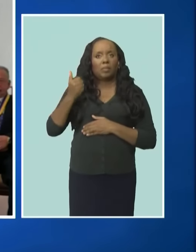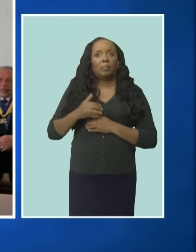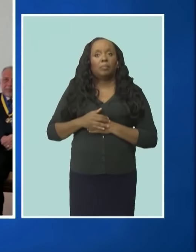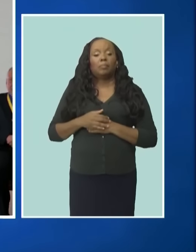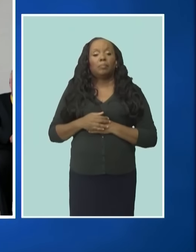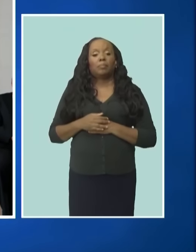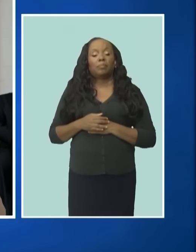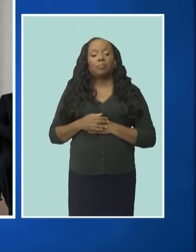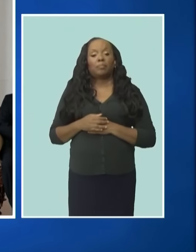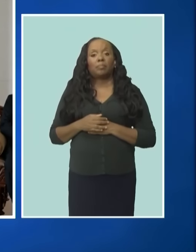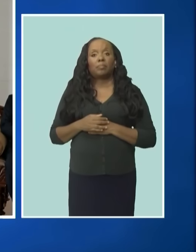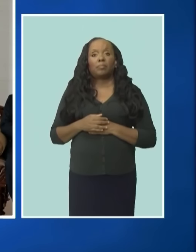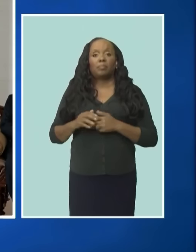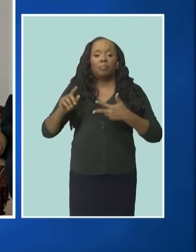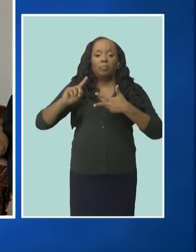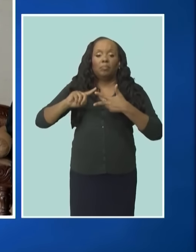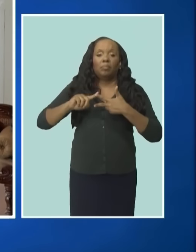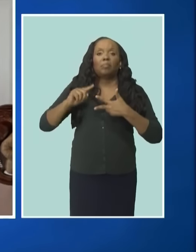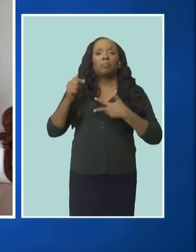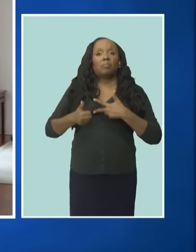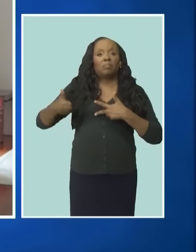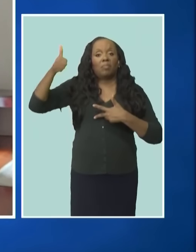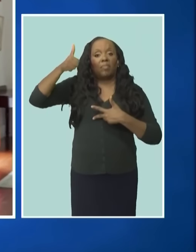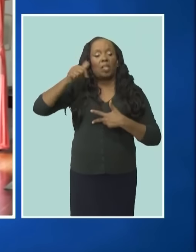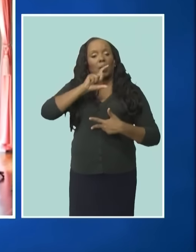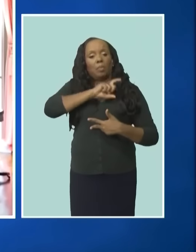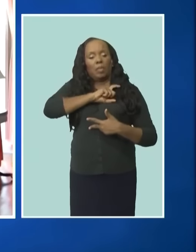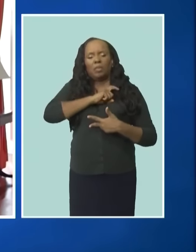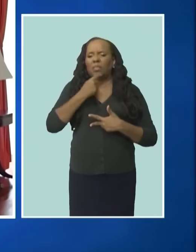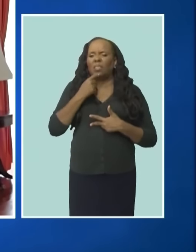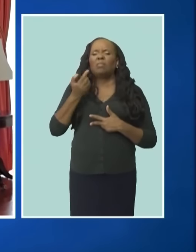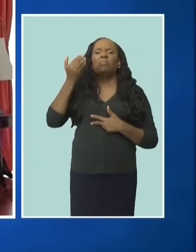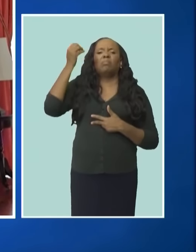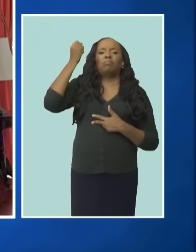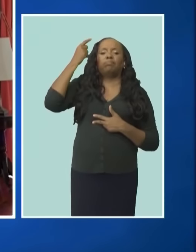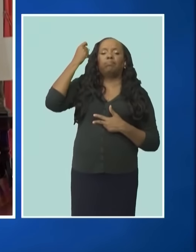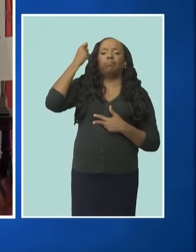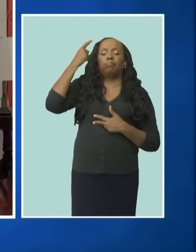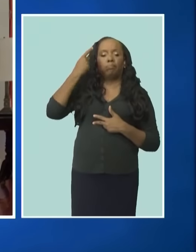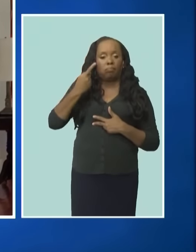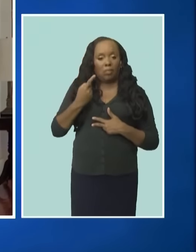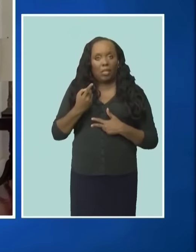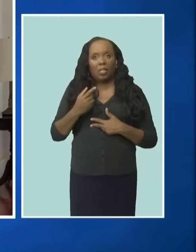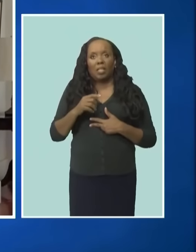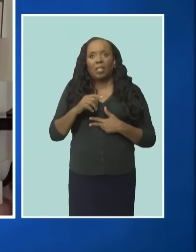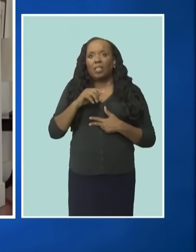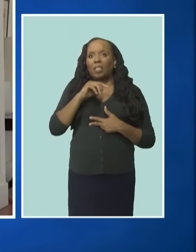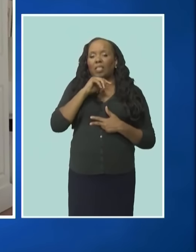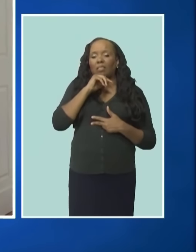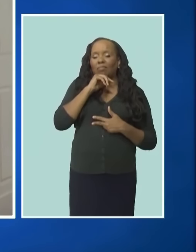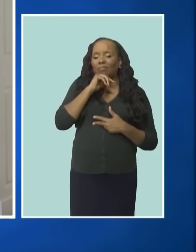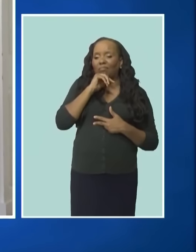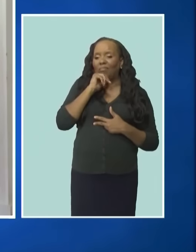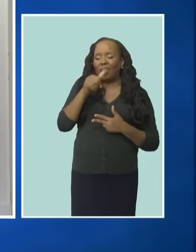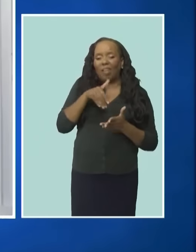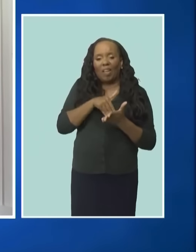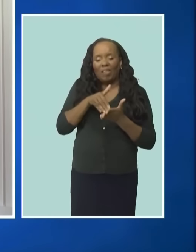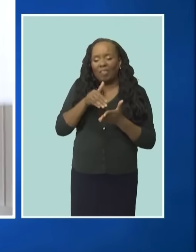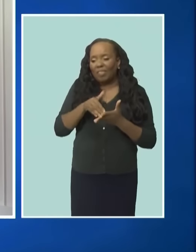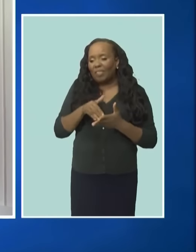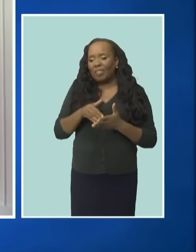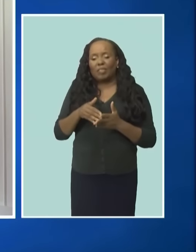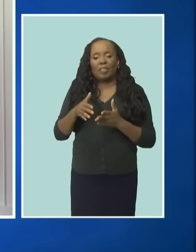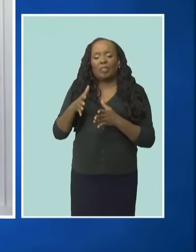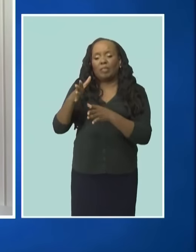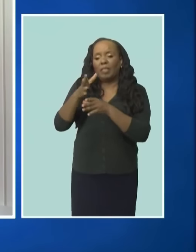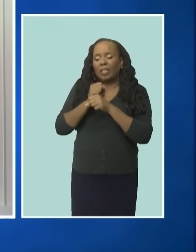Police, the Honorable Richard Boyce, says he understands it is not often an individual gets a chance to receive such an honor